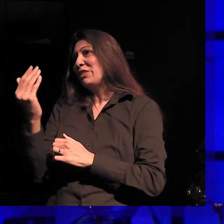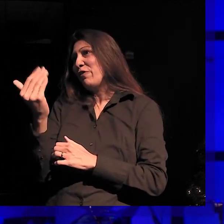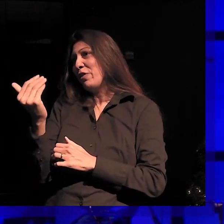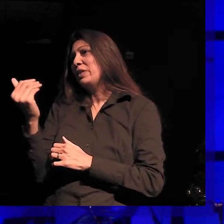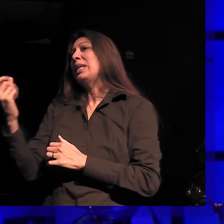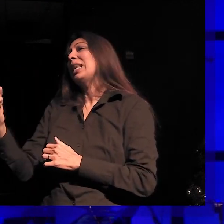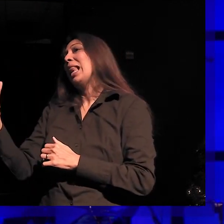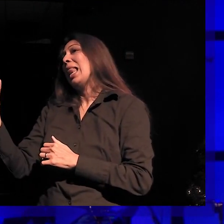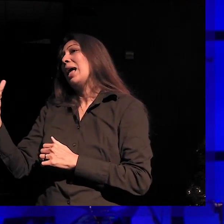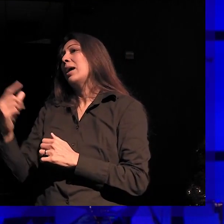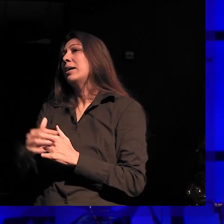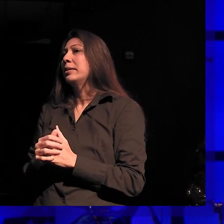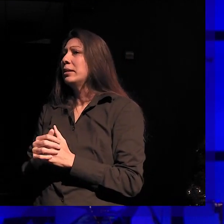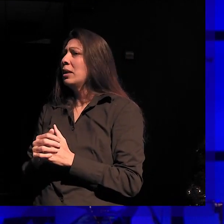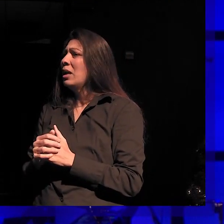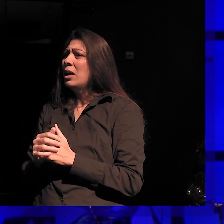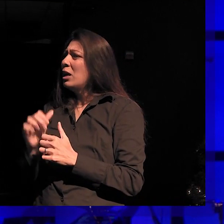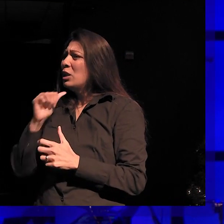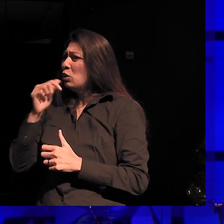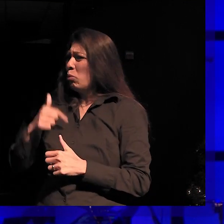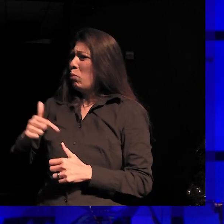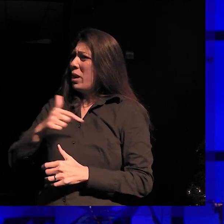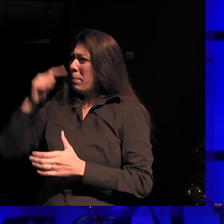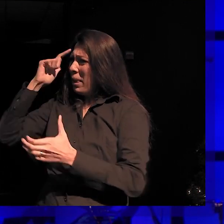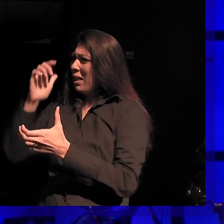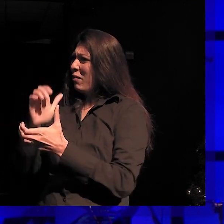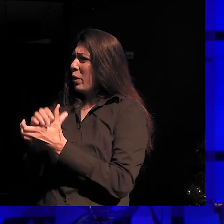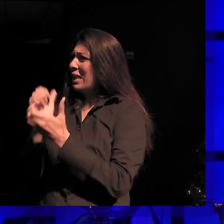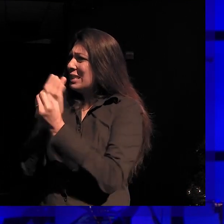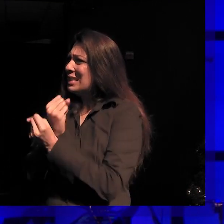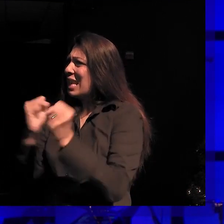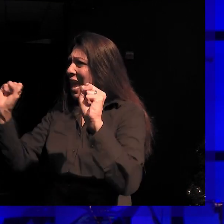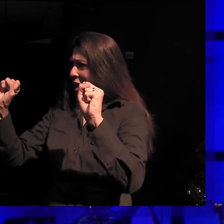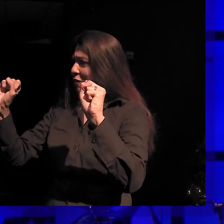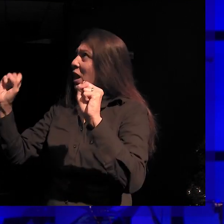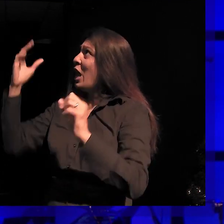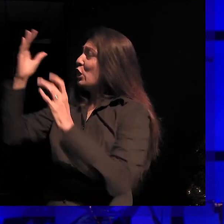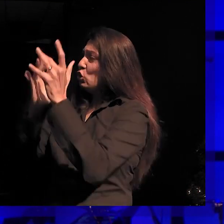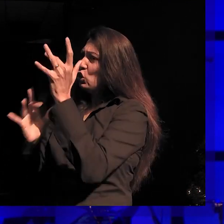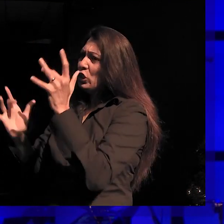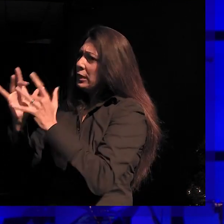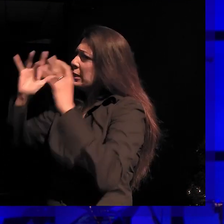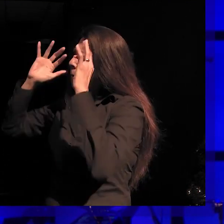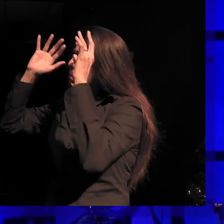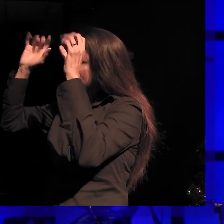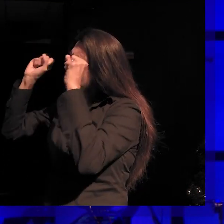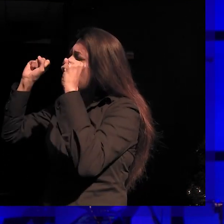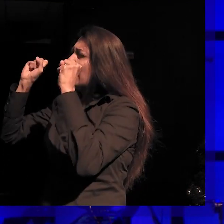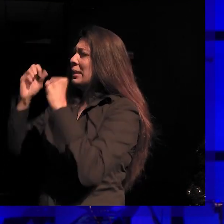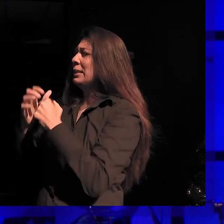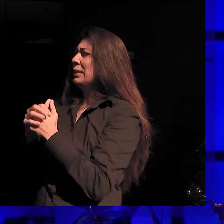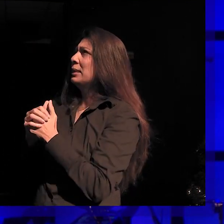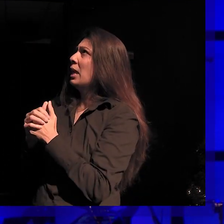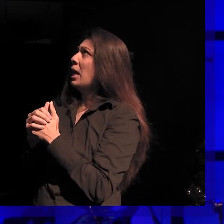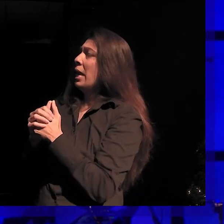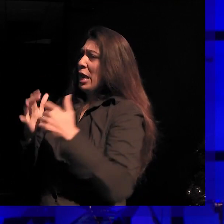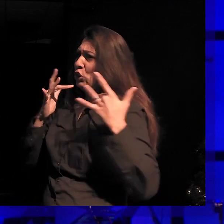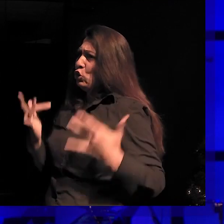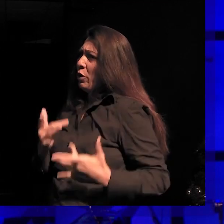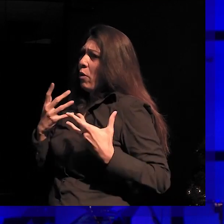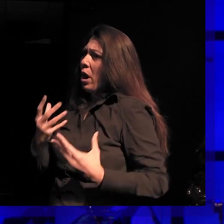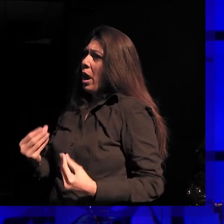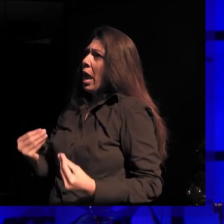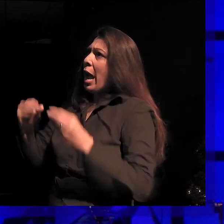It says this, don't we believe that we are saved because the Master Jesus amazingly and out of sheer